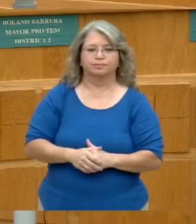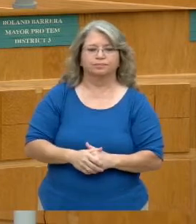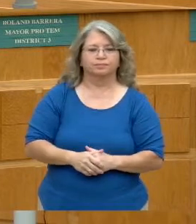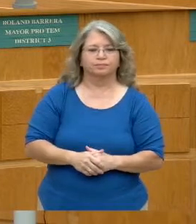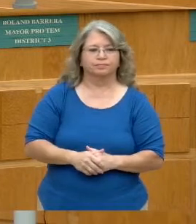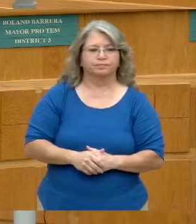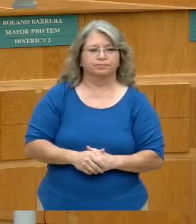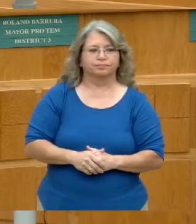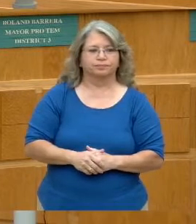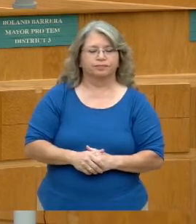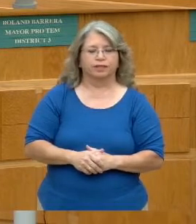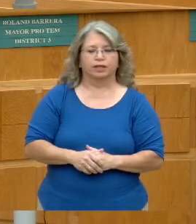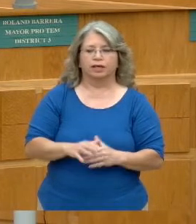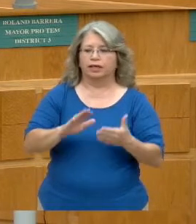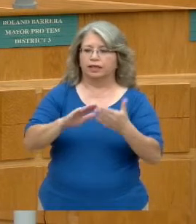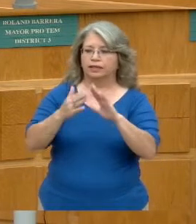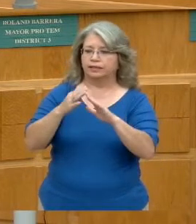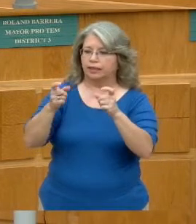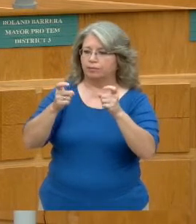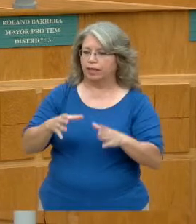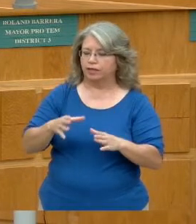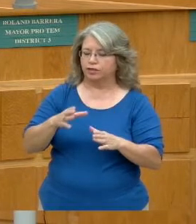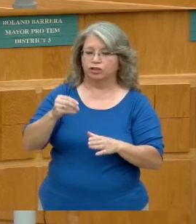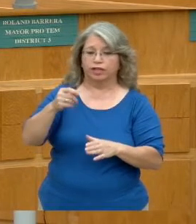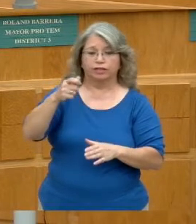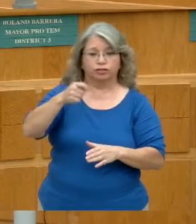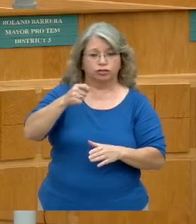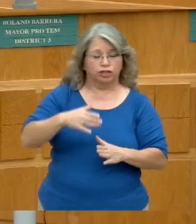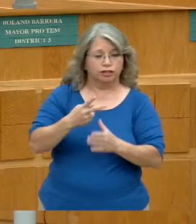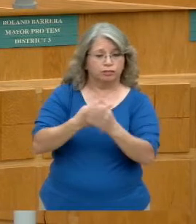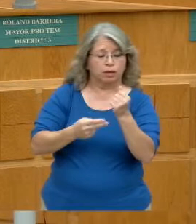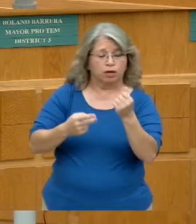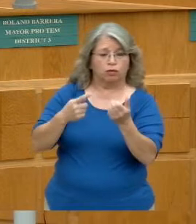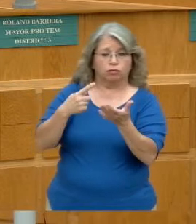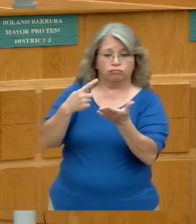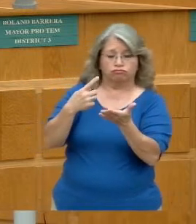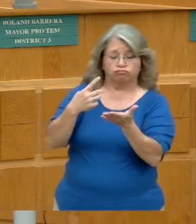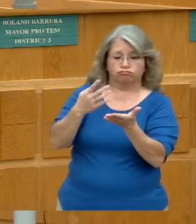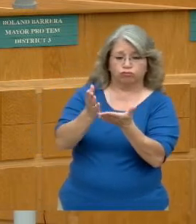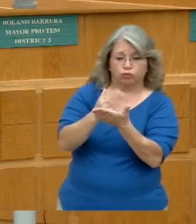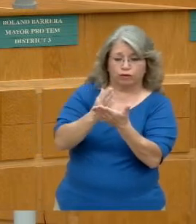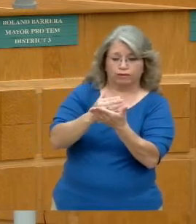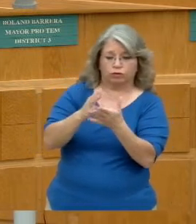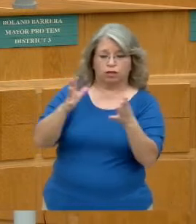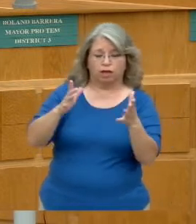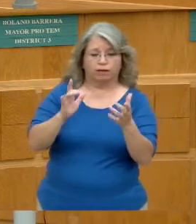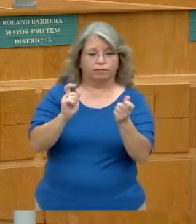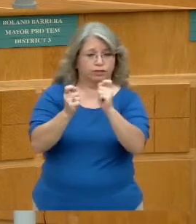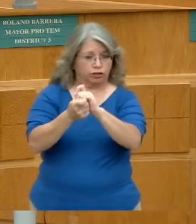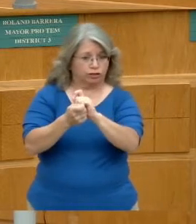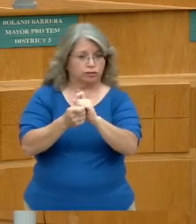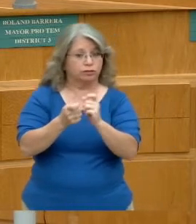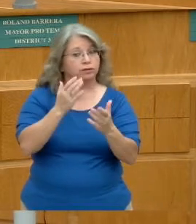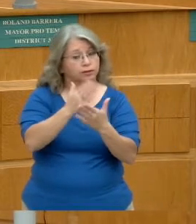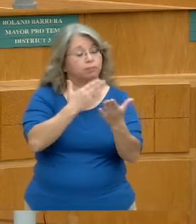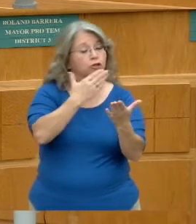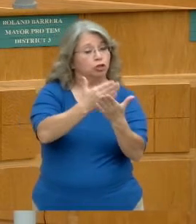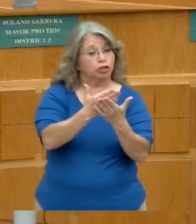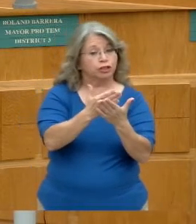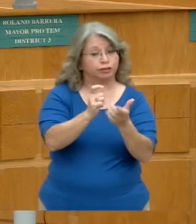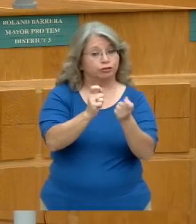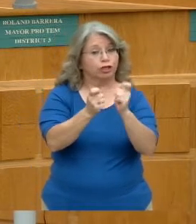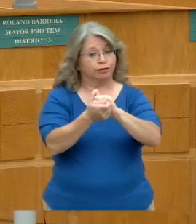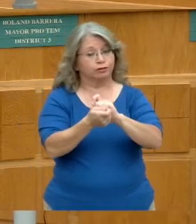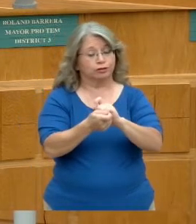The city manager and the judge have gone over a lot of the changes. One and there's some good changes. We're on our